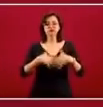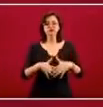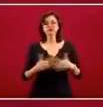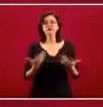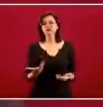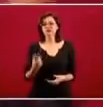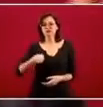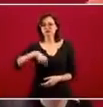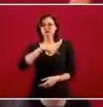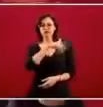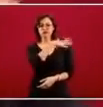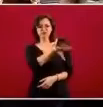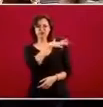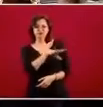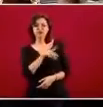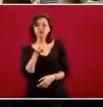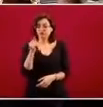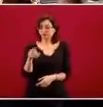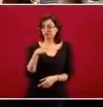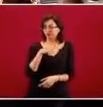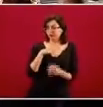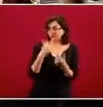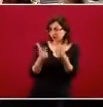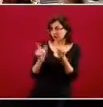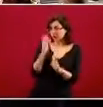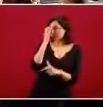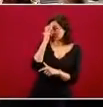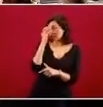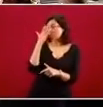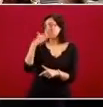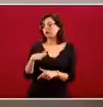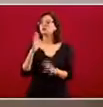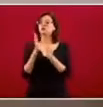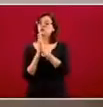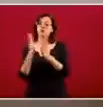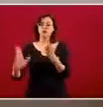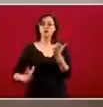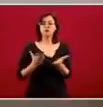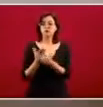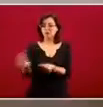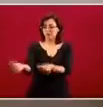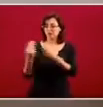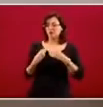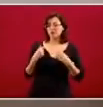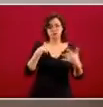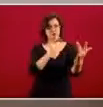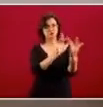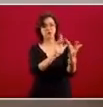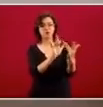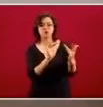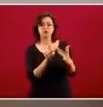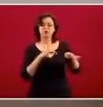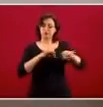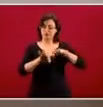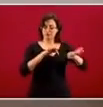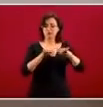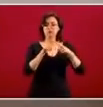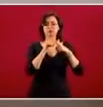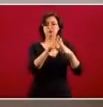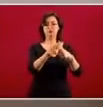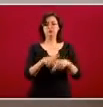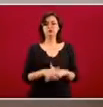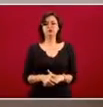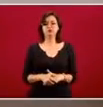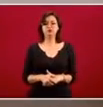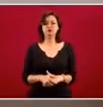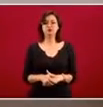making mass making and mass producing these devices within a very short time frame. So